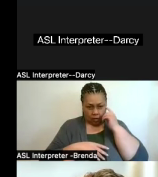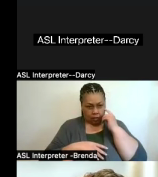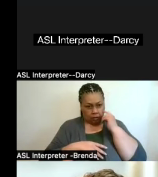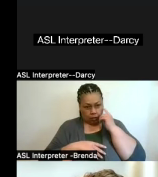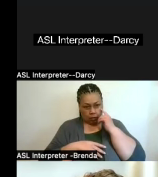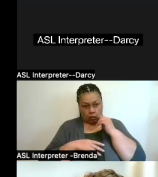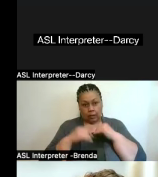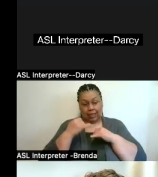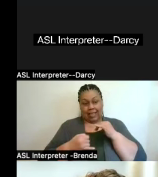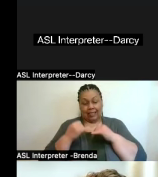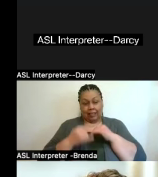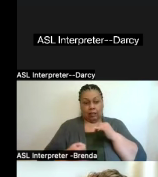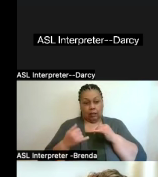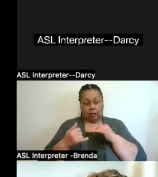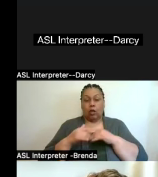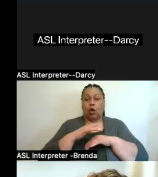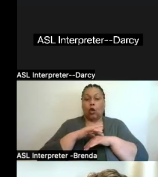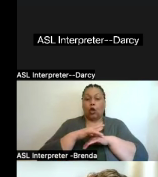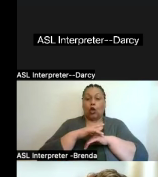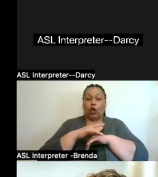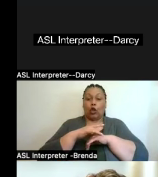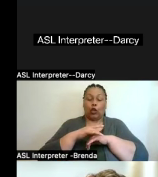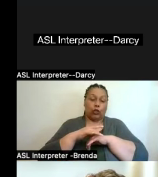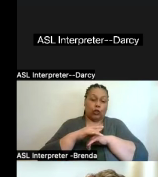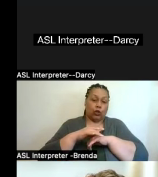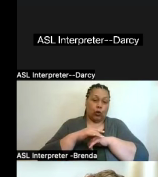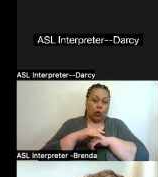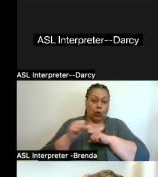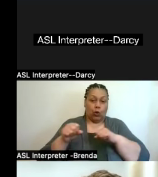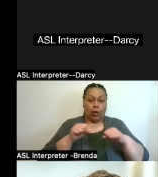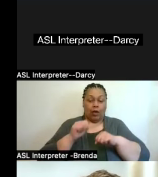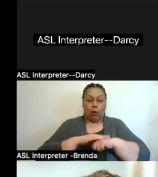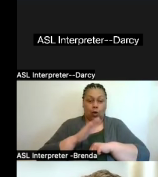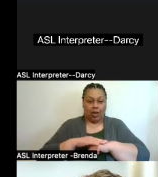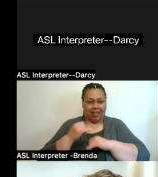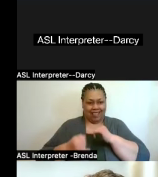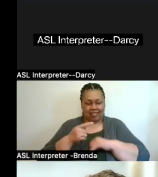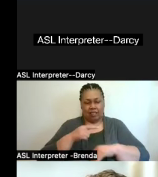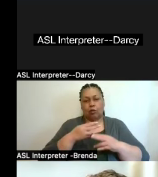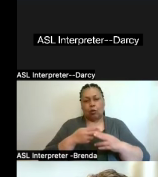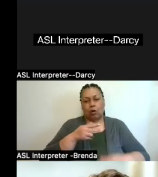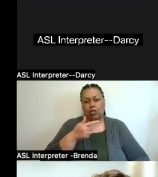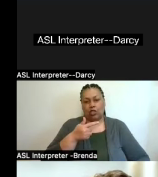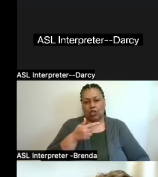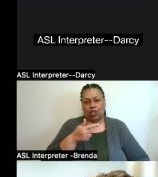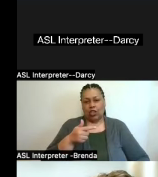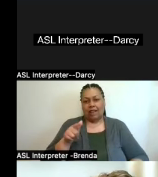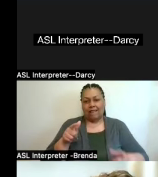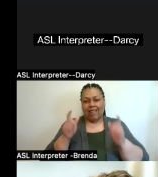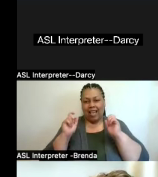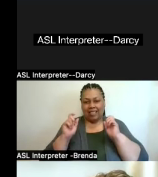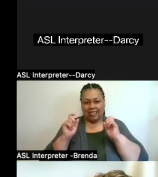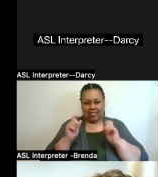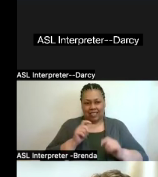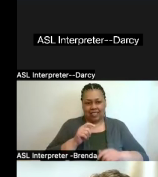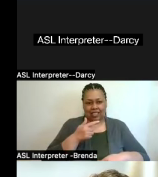So our final early warning algorithm that we use for estimating magnitude is called GFAST. GFAST